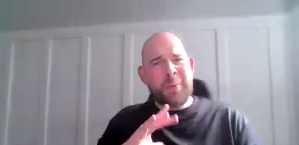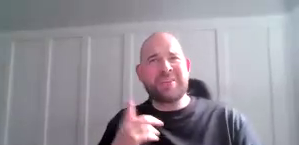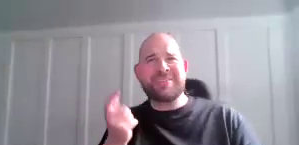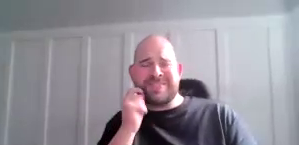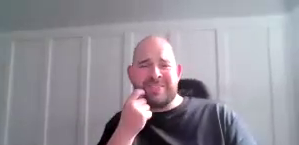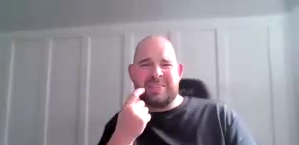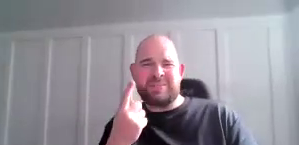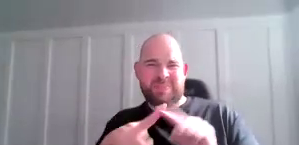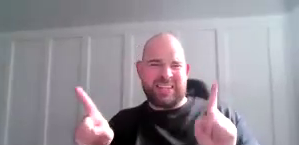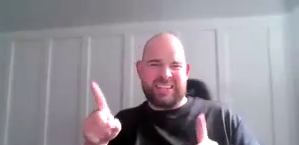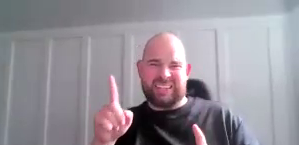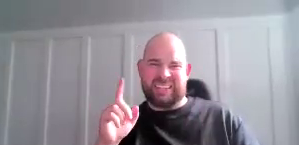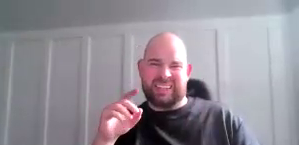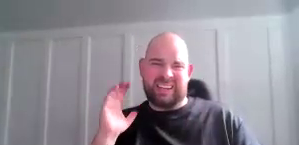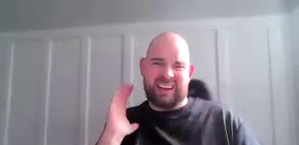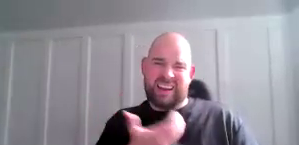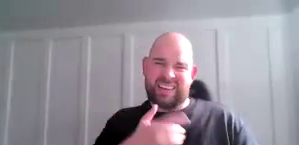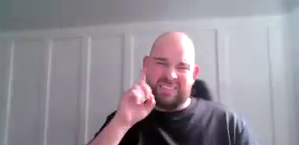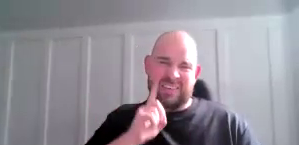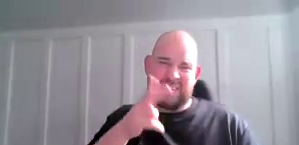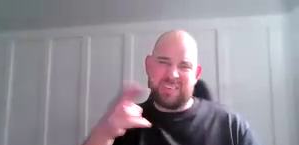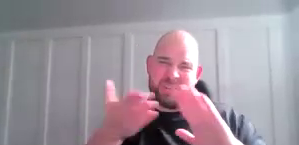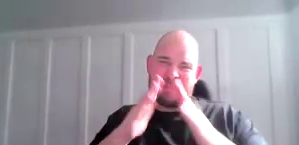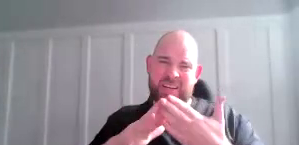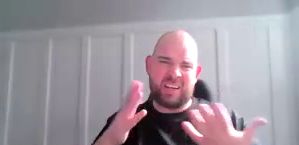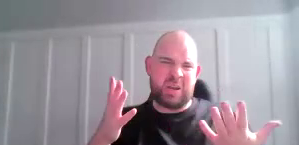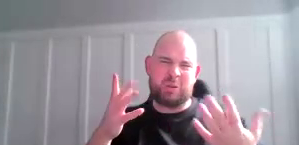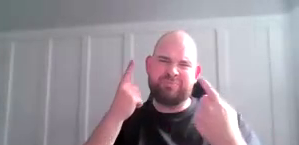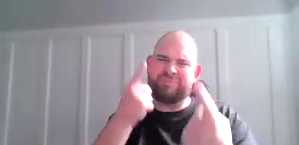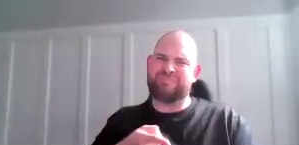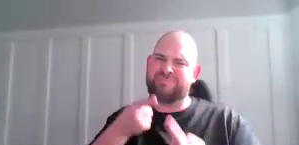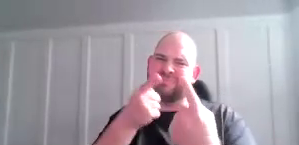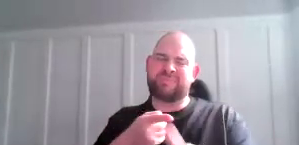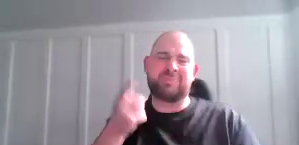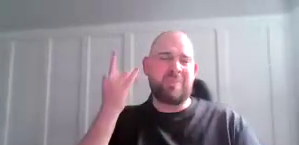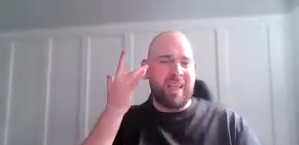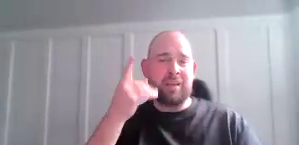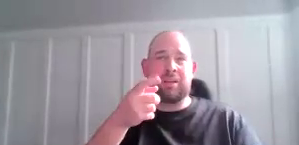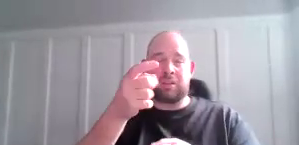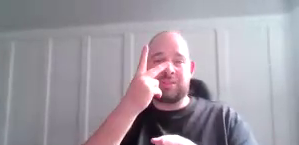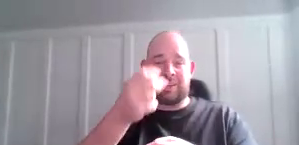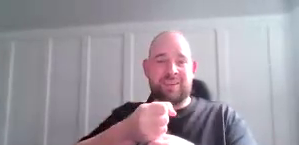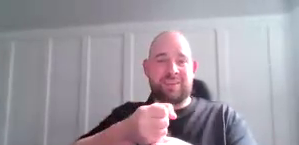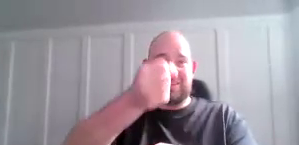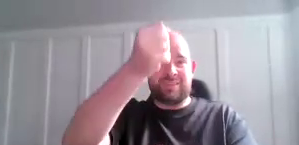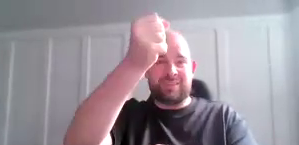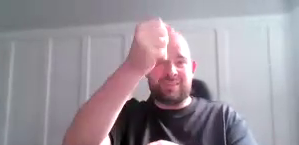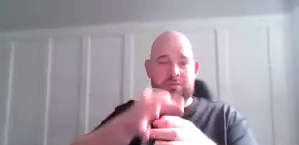Captioning View. I'm not sure if any of you have seen it. Great idea in concept, but in use, it's